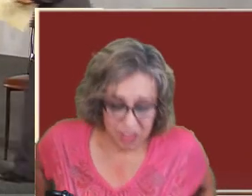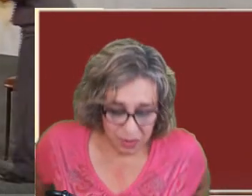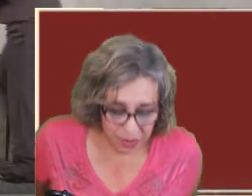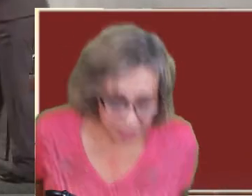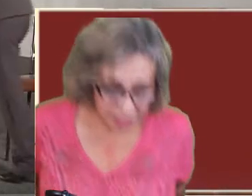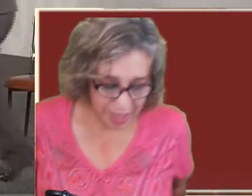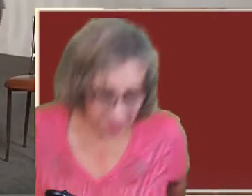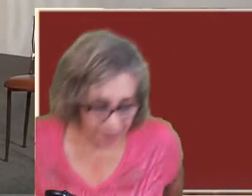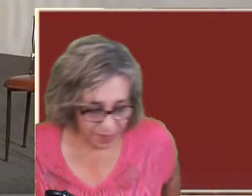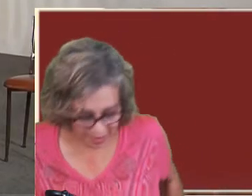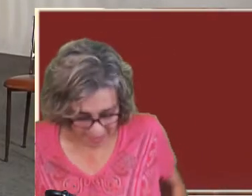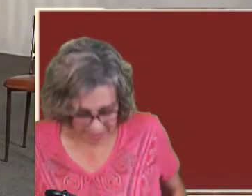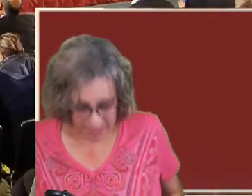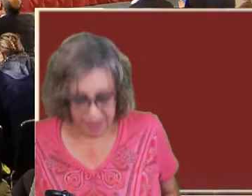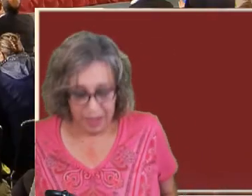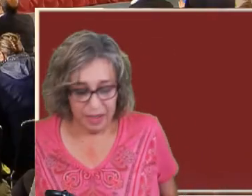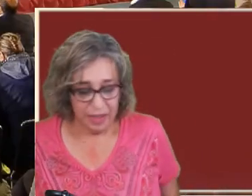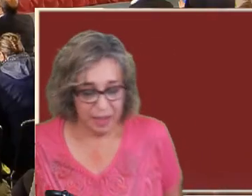So first thing.